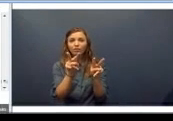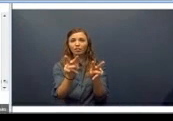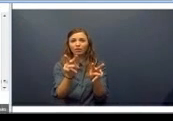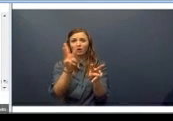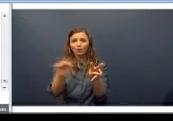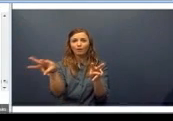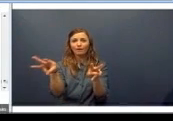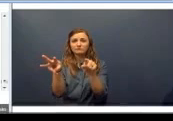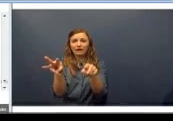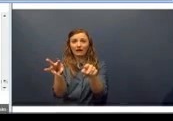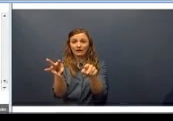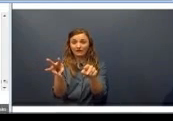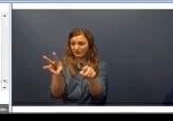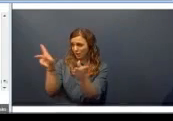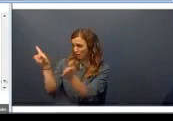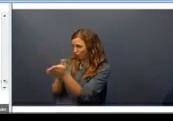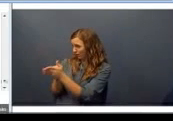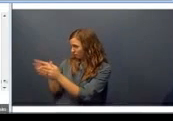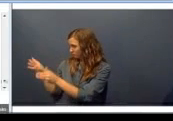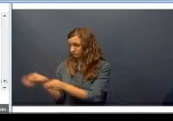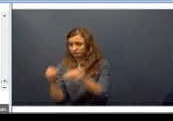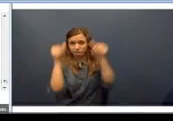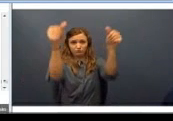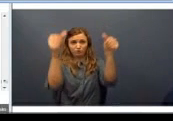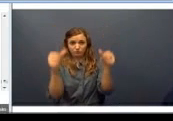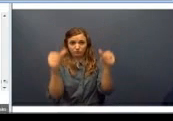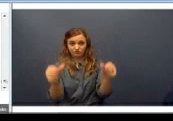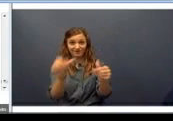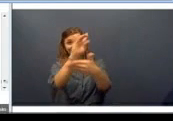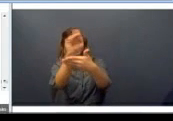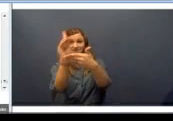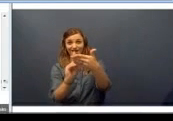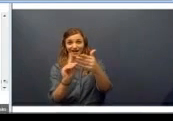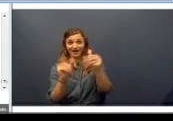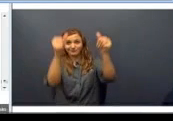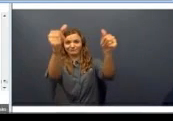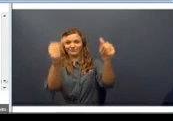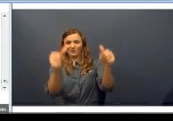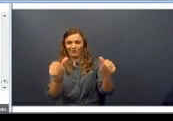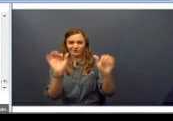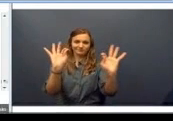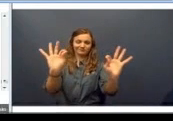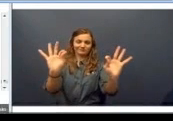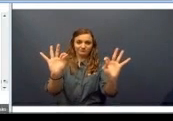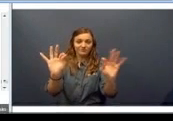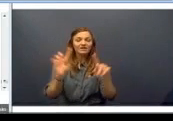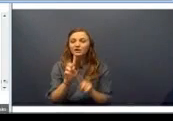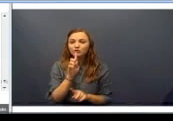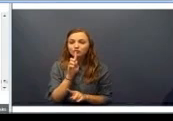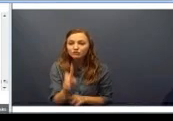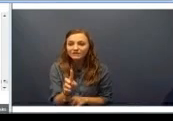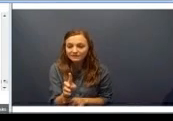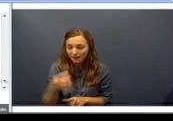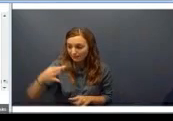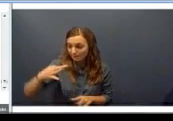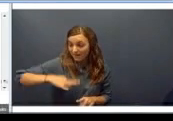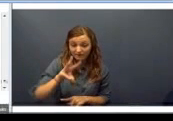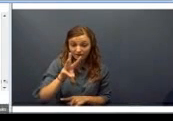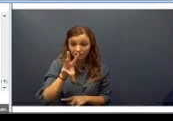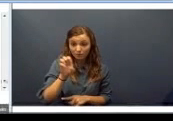web as sort of a digital version of print materials. So you would get them all designed nicely and then you would put them up on the